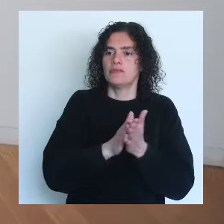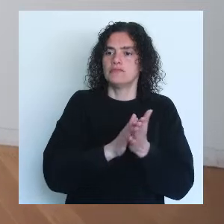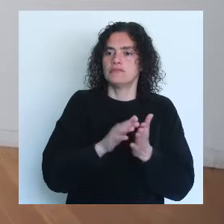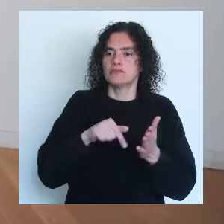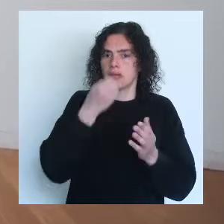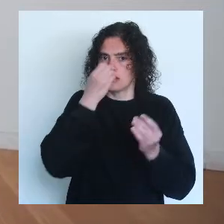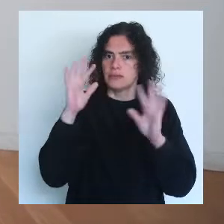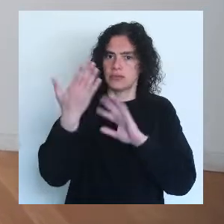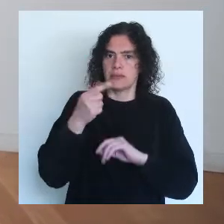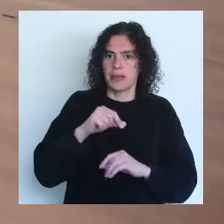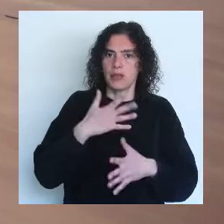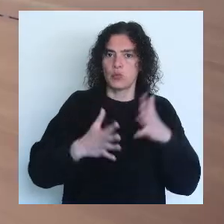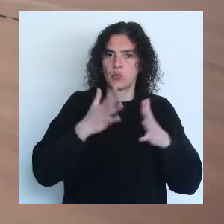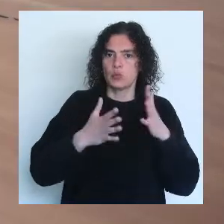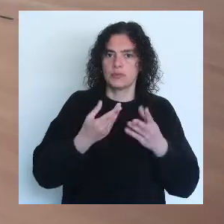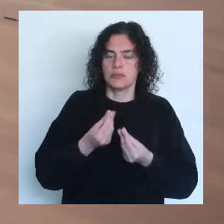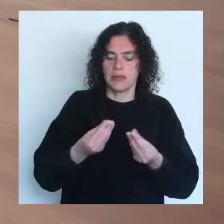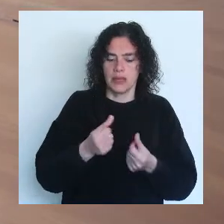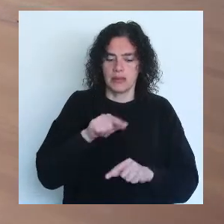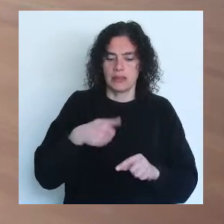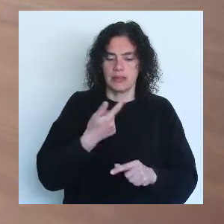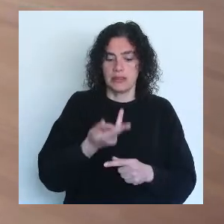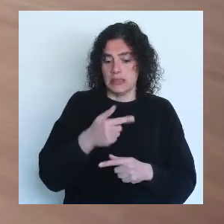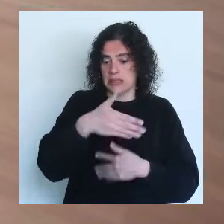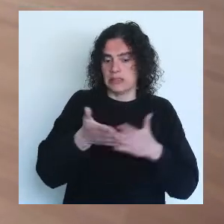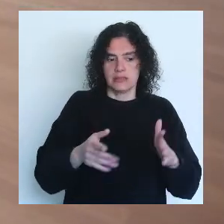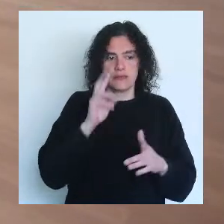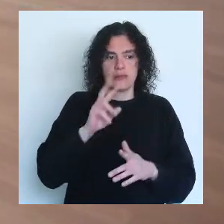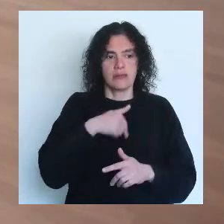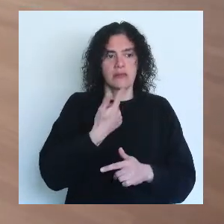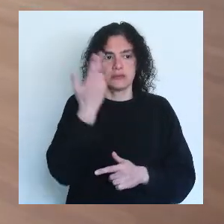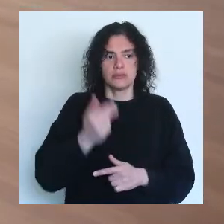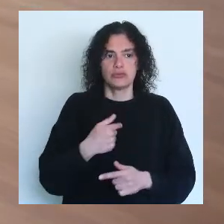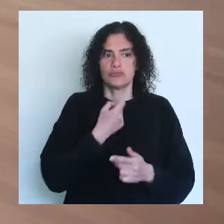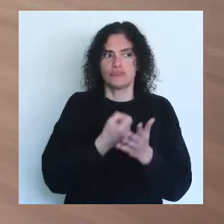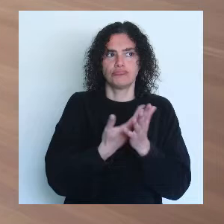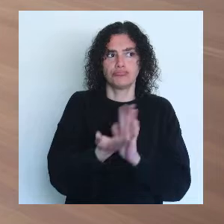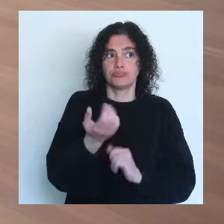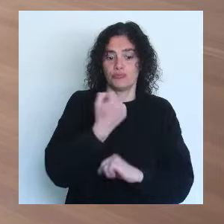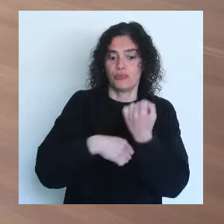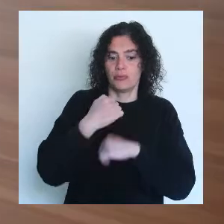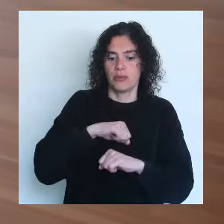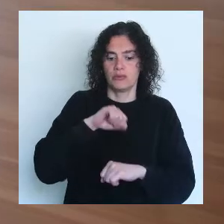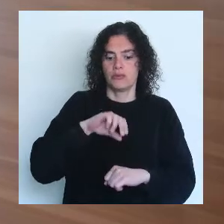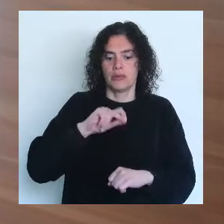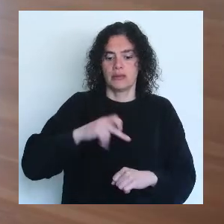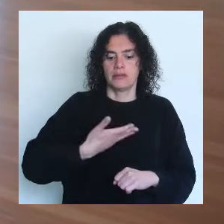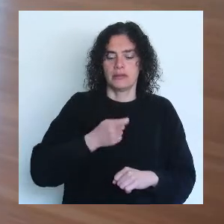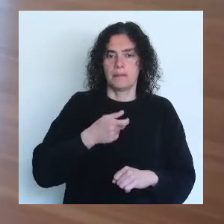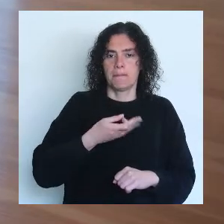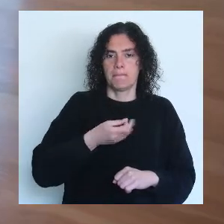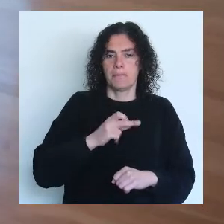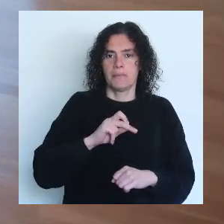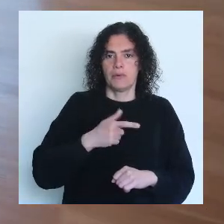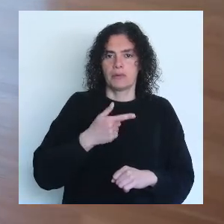among other, natural and industrial material. In this room, you will see actually many artists from this movement,